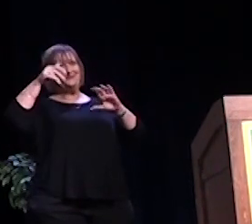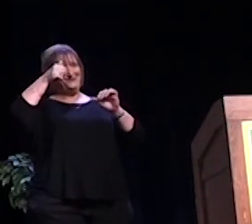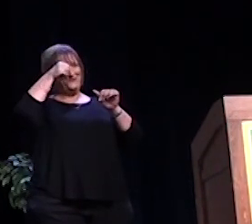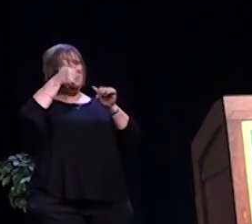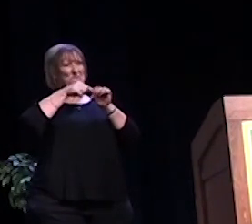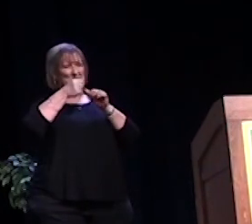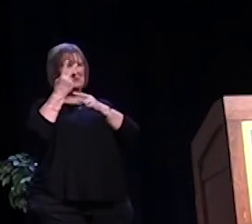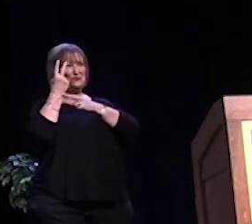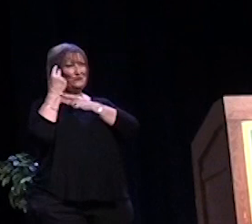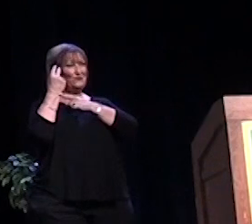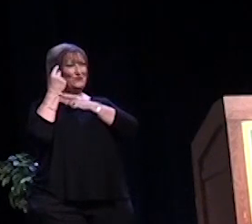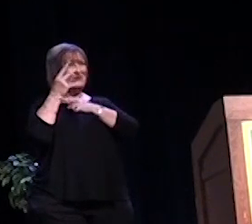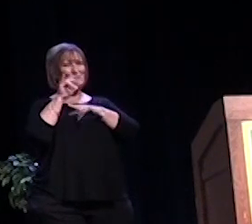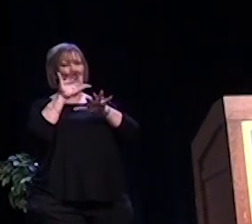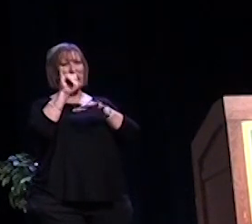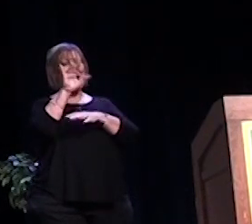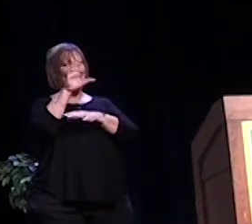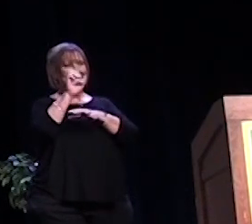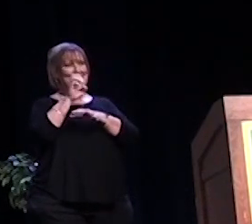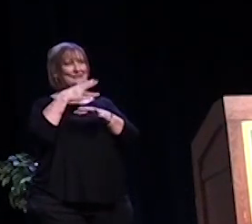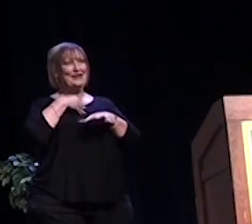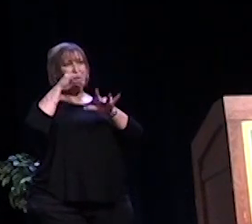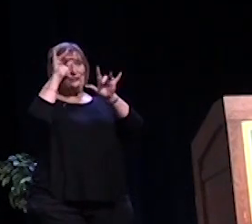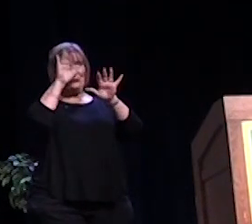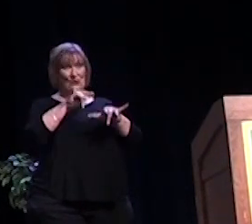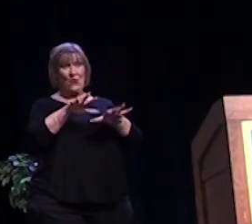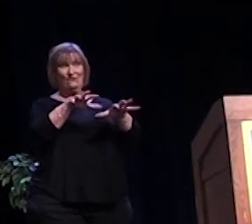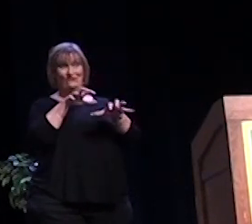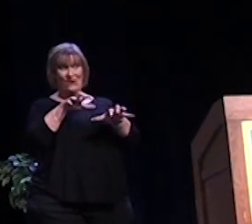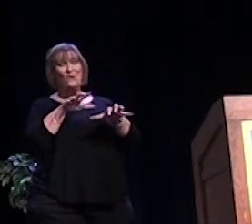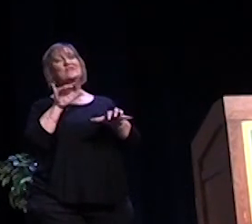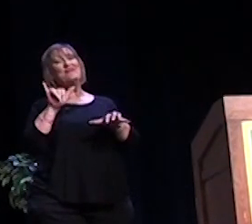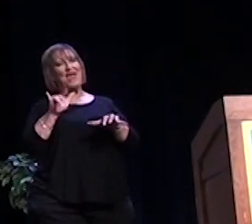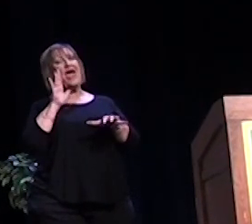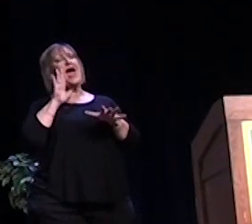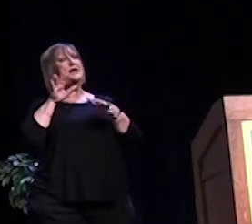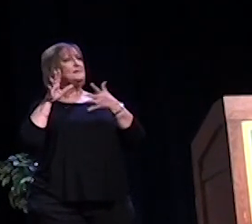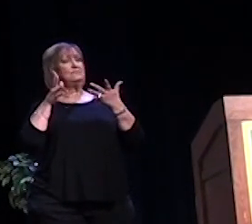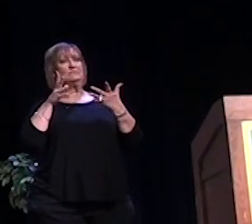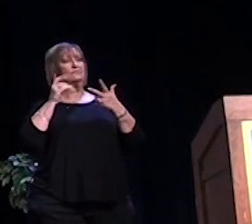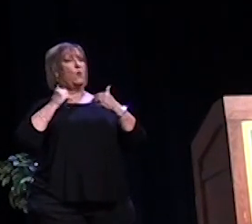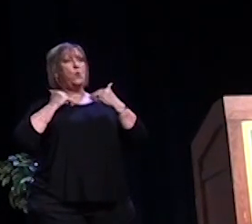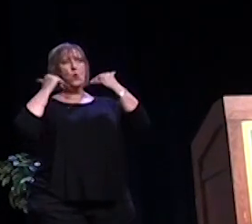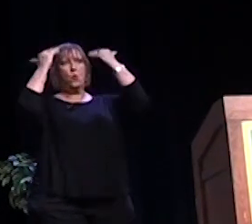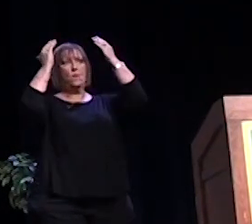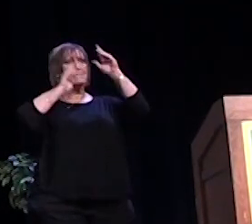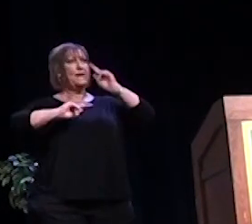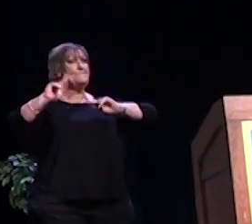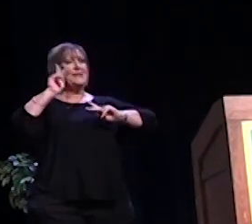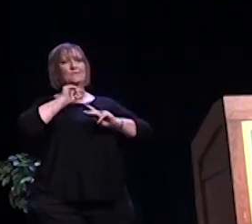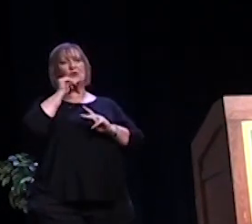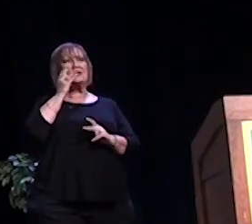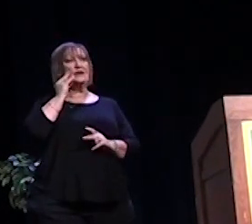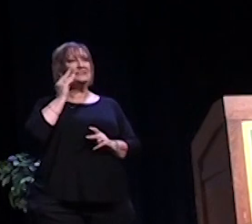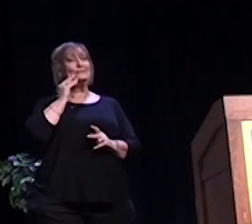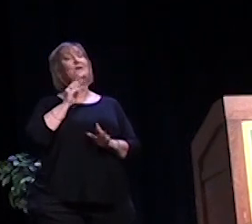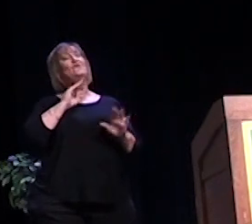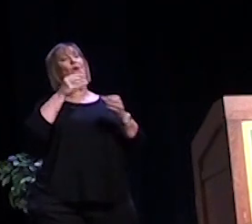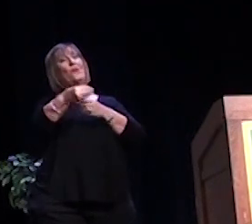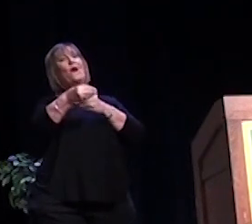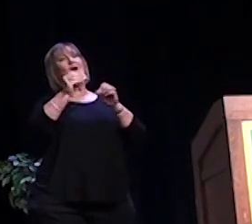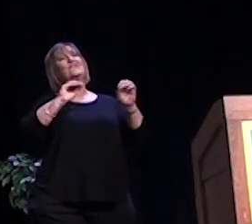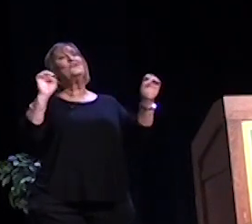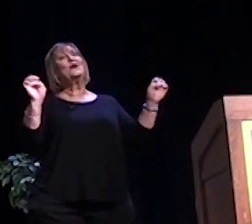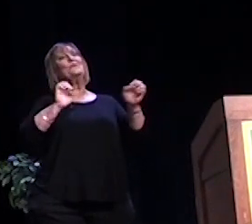ago. That had a big impact on all of us, especially for the homeowners. So Office of Emergency Management talks about how